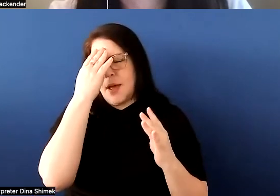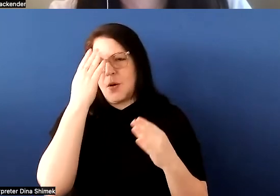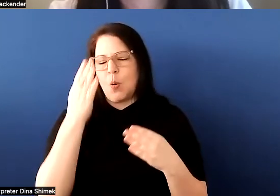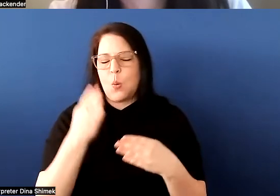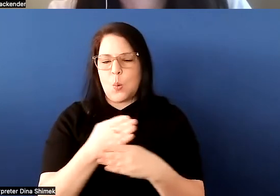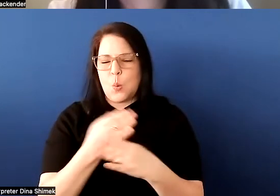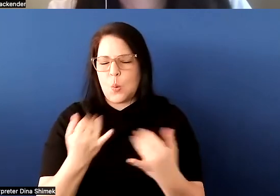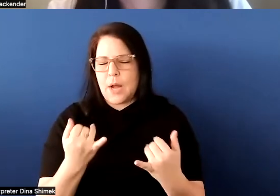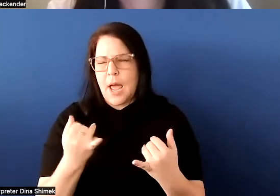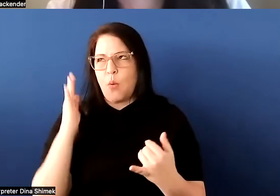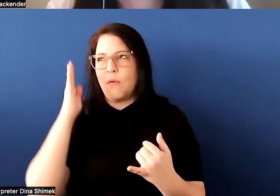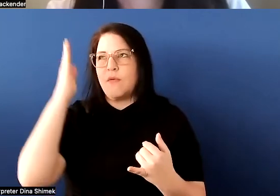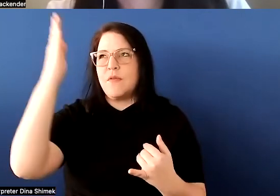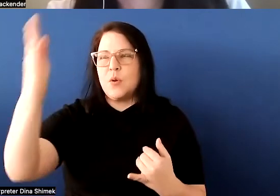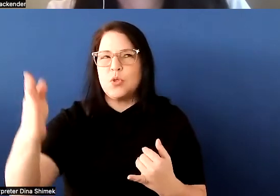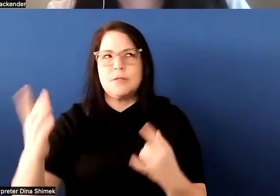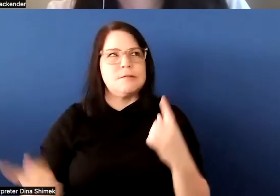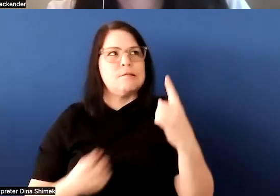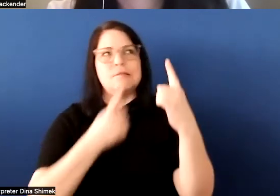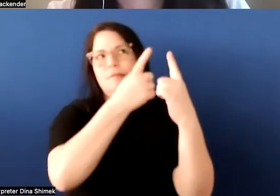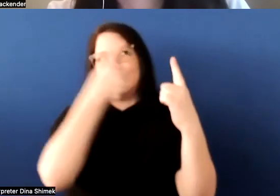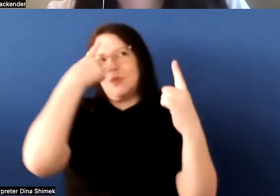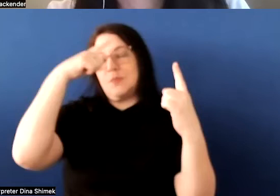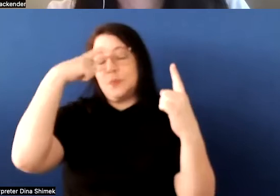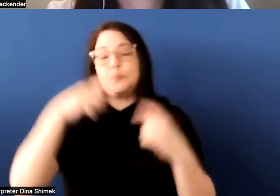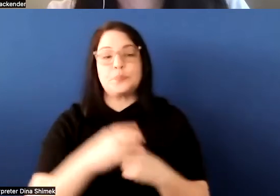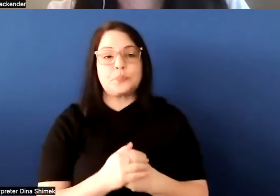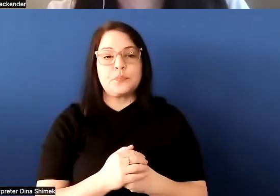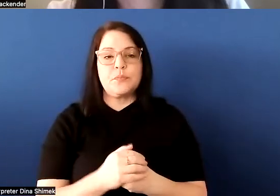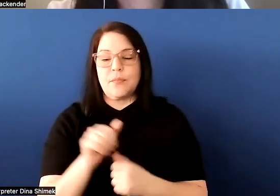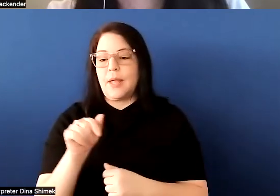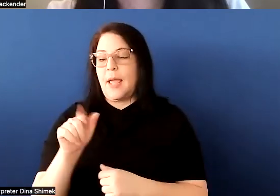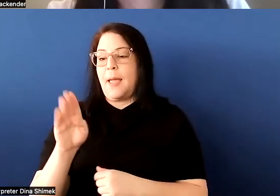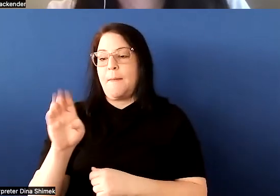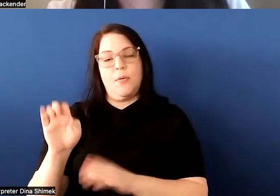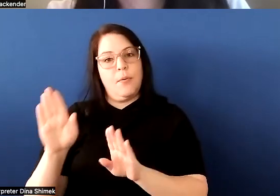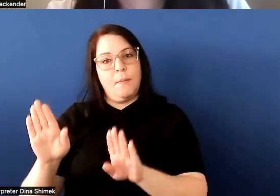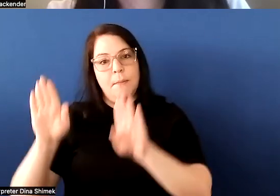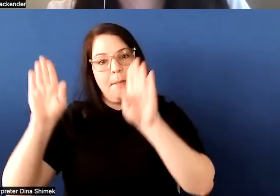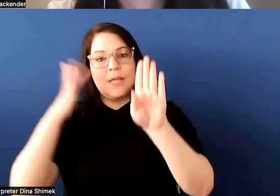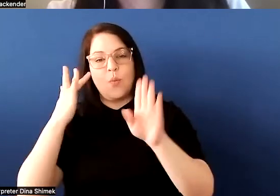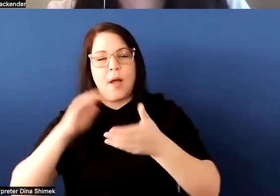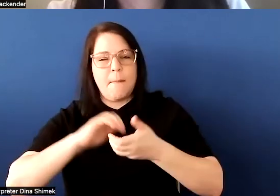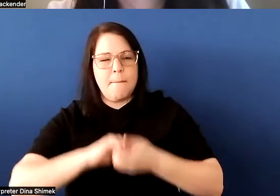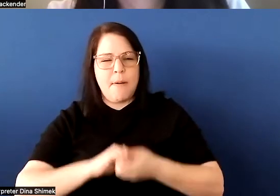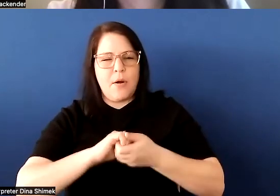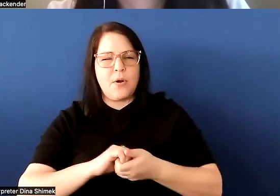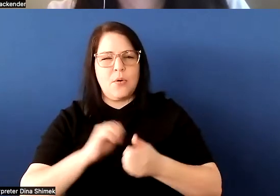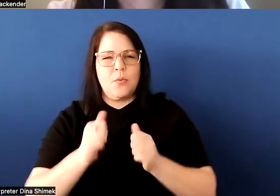longer term for the purpose of those monies. Able has done an outstanding job in partnering with some of